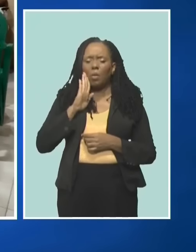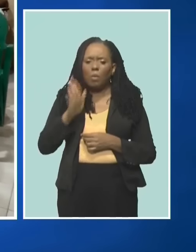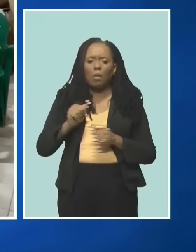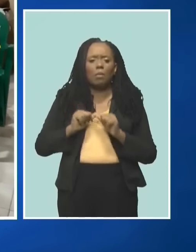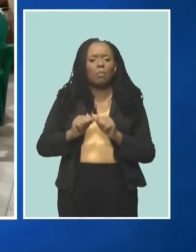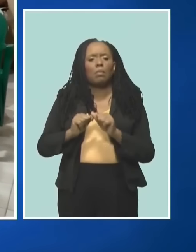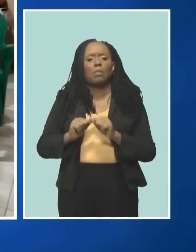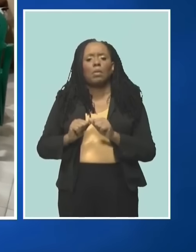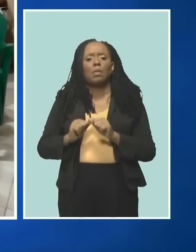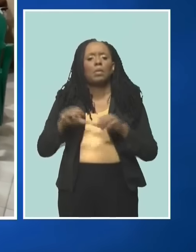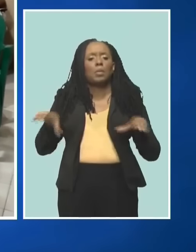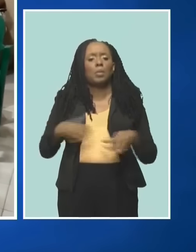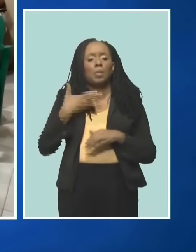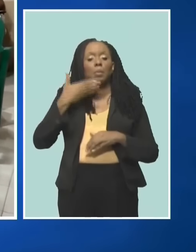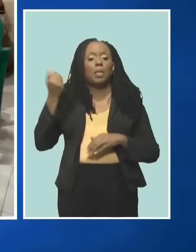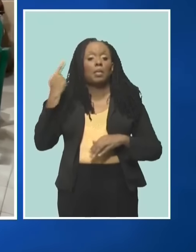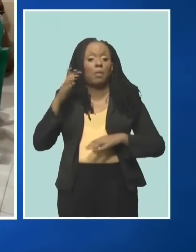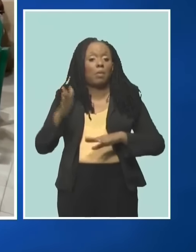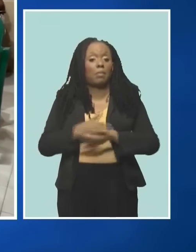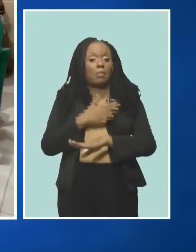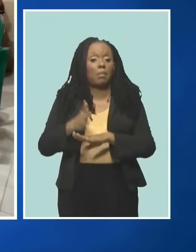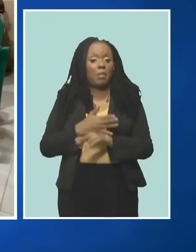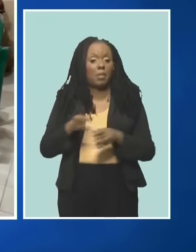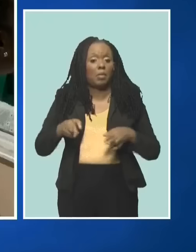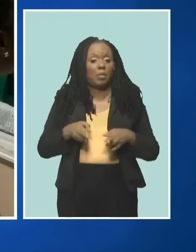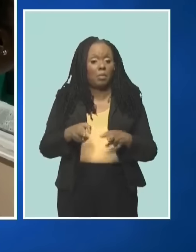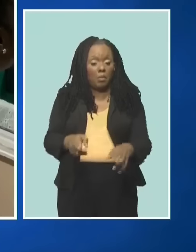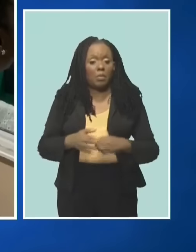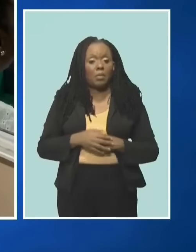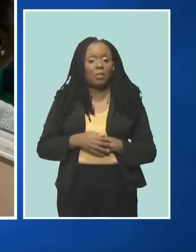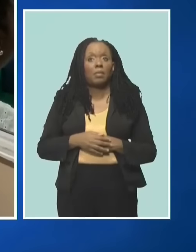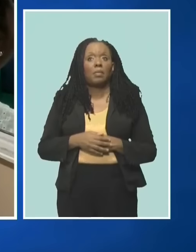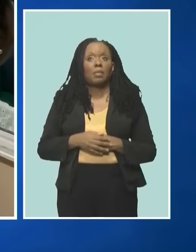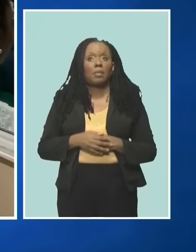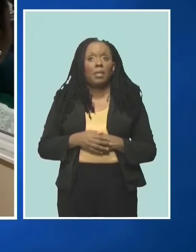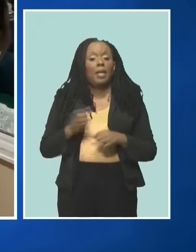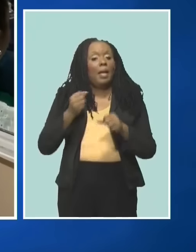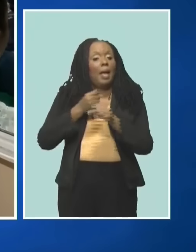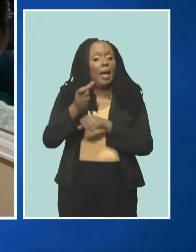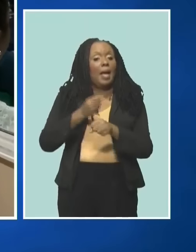road network across the parish. His comments came at the annual general meeting of the branch last